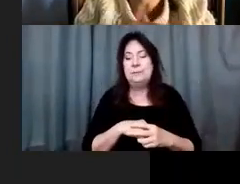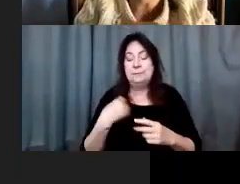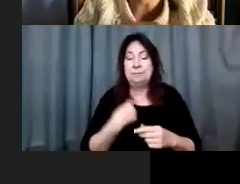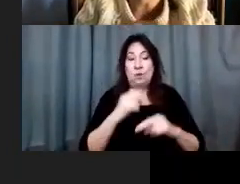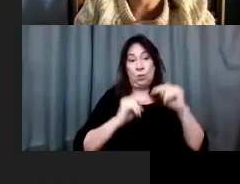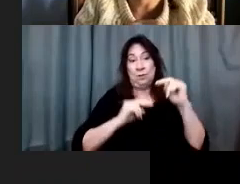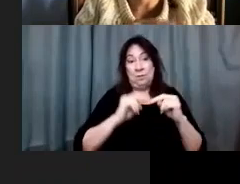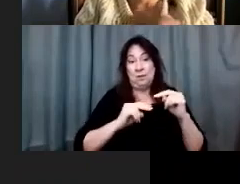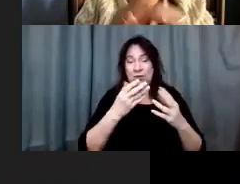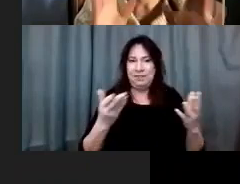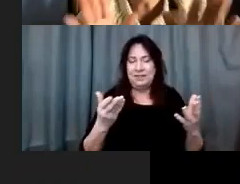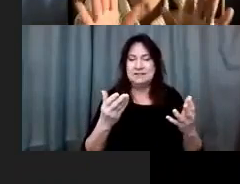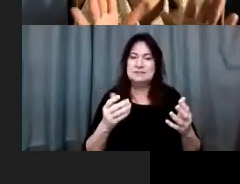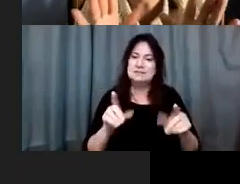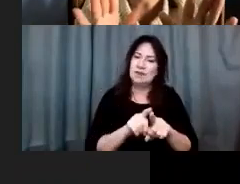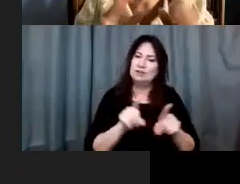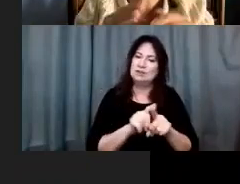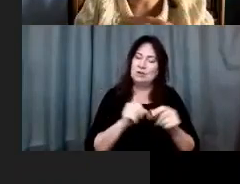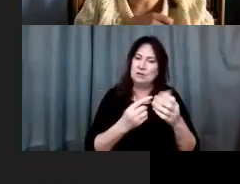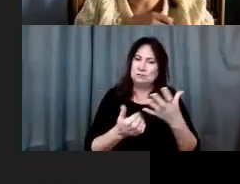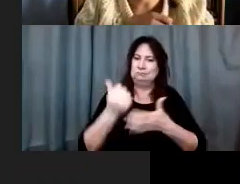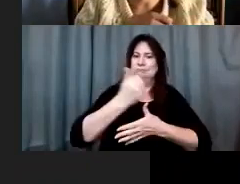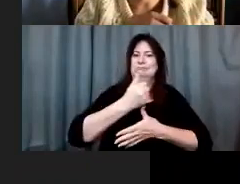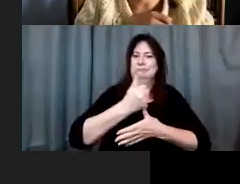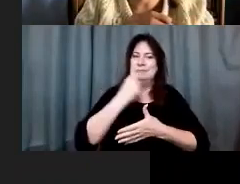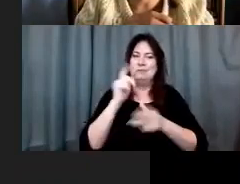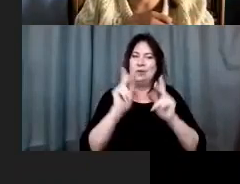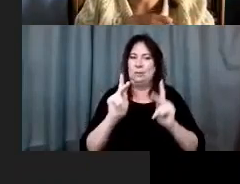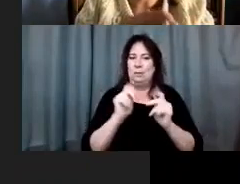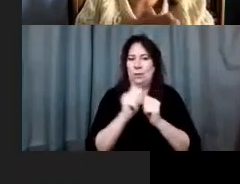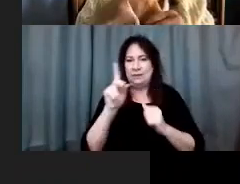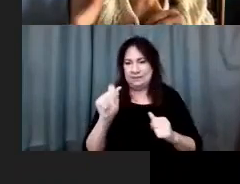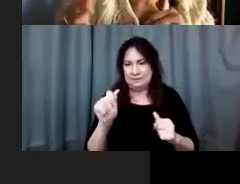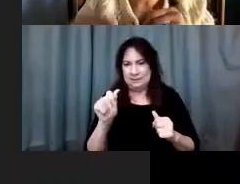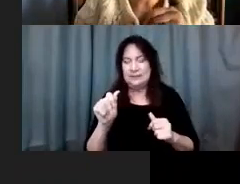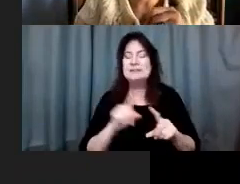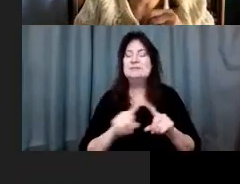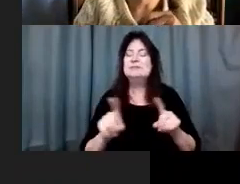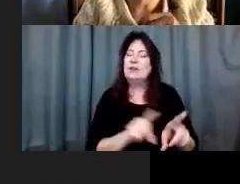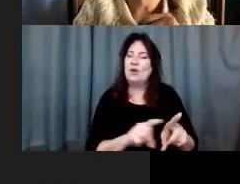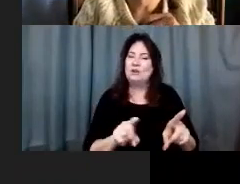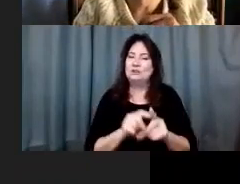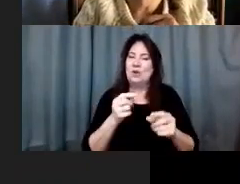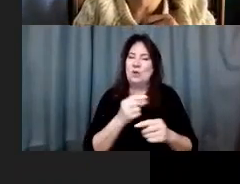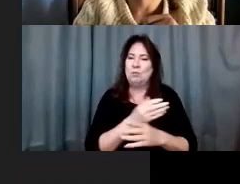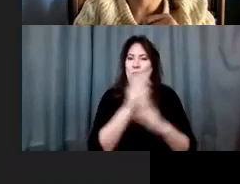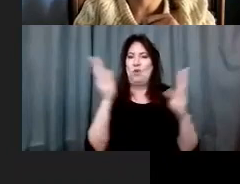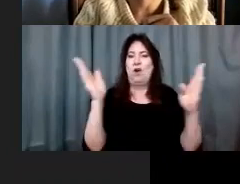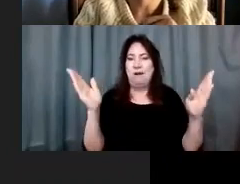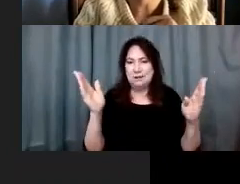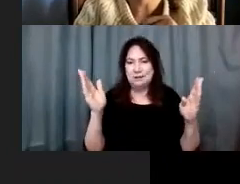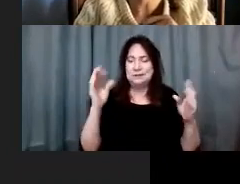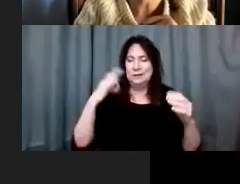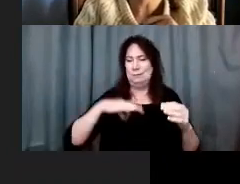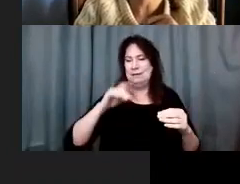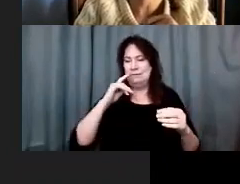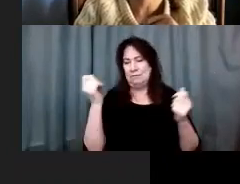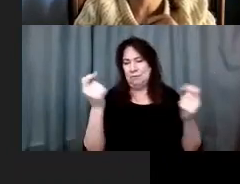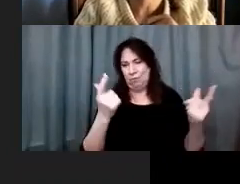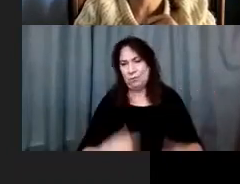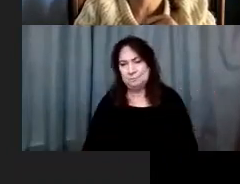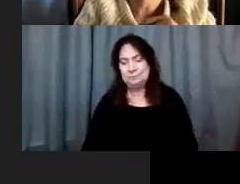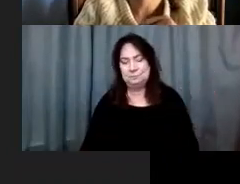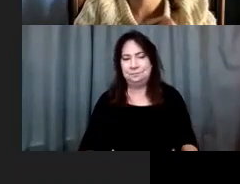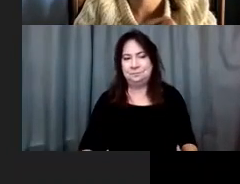build these things in. And again, first and foremost for people with disabilities, but there will be broader benefits for everyone as well.